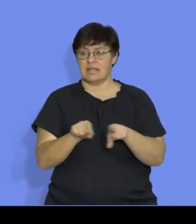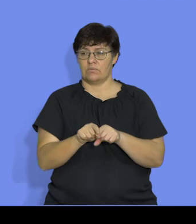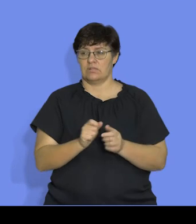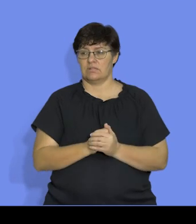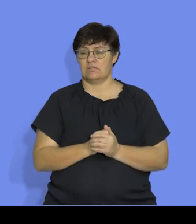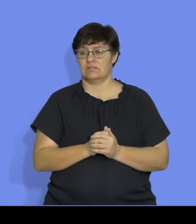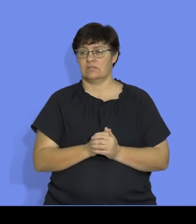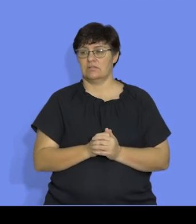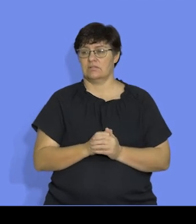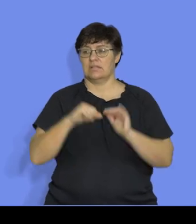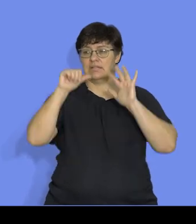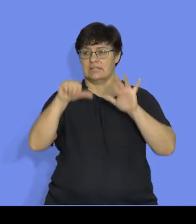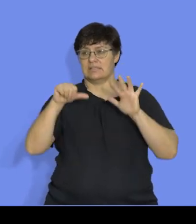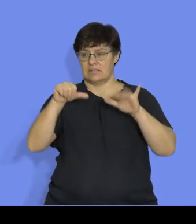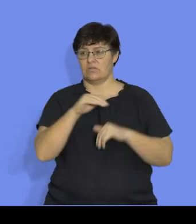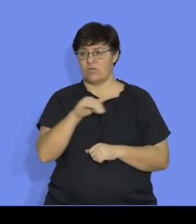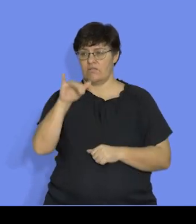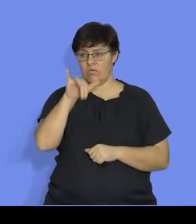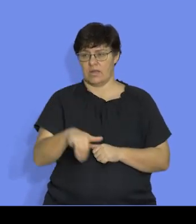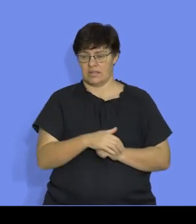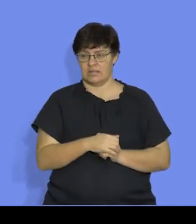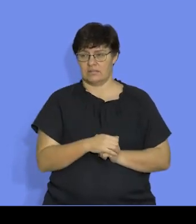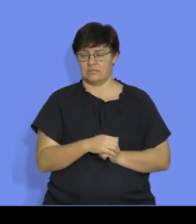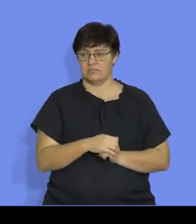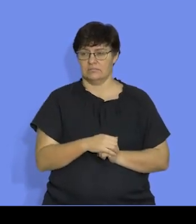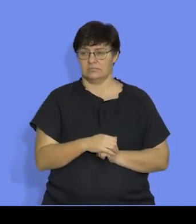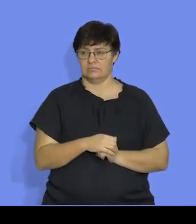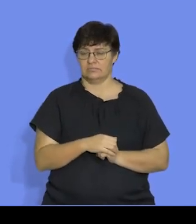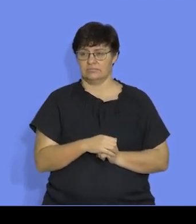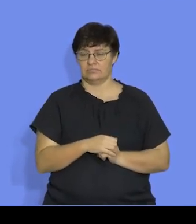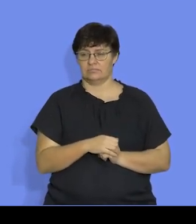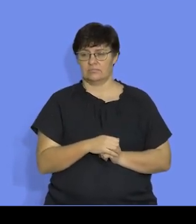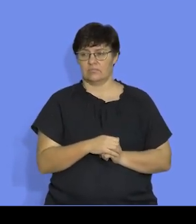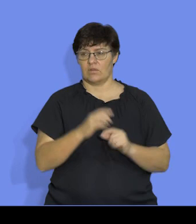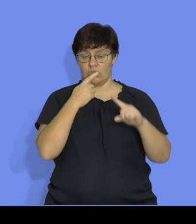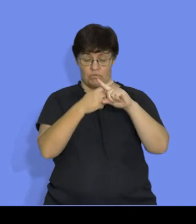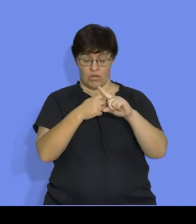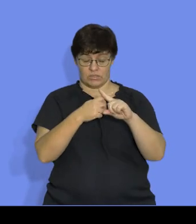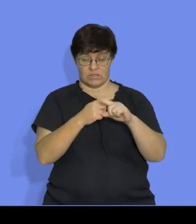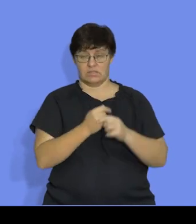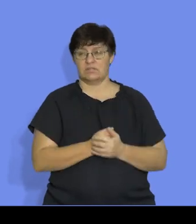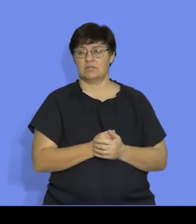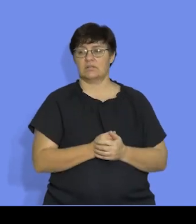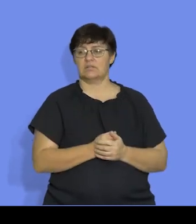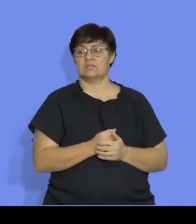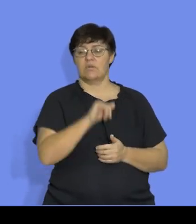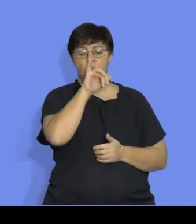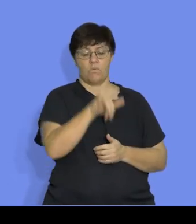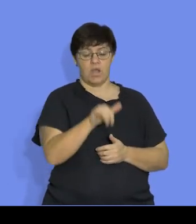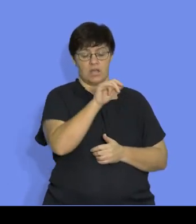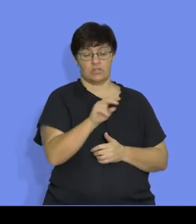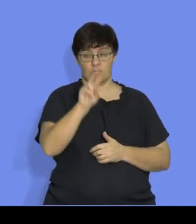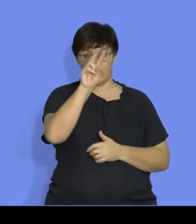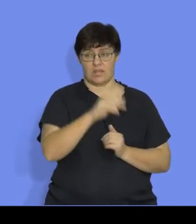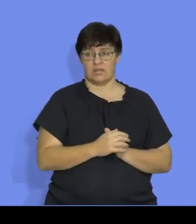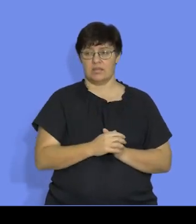be equal to 16 over Y. I'm going to do some cross multiplication so I can see